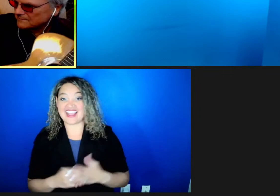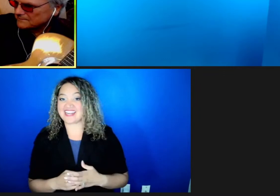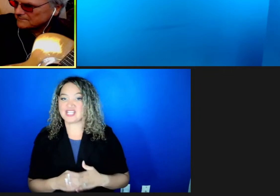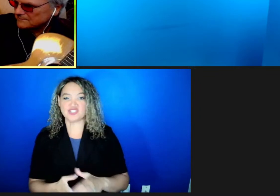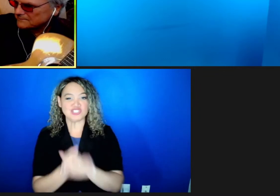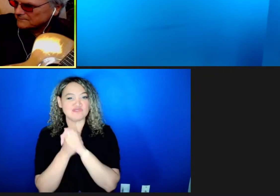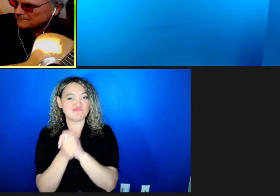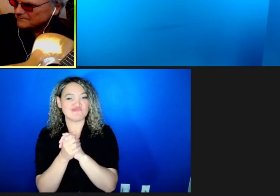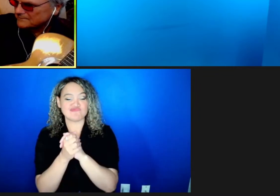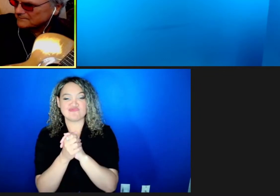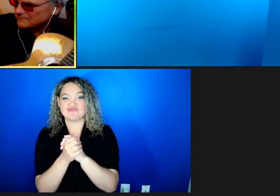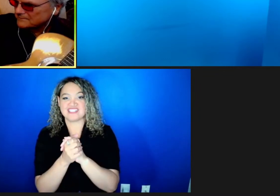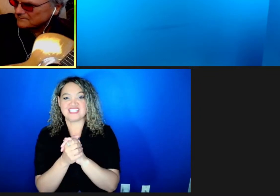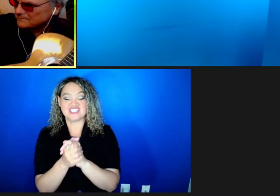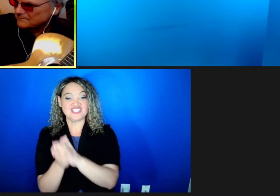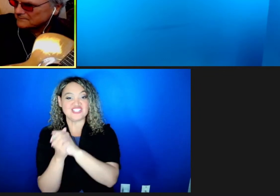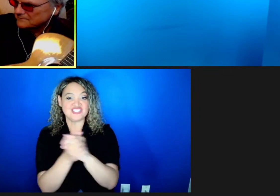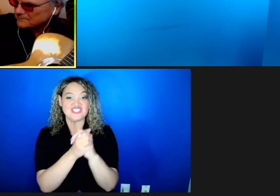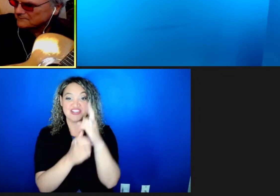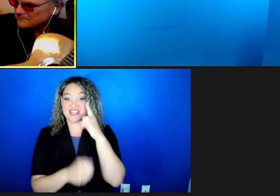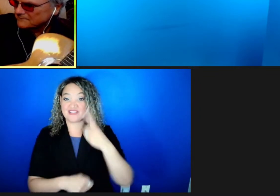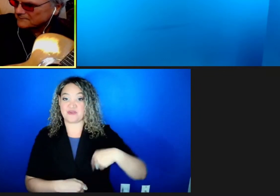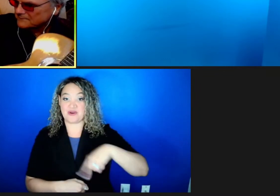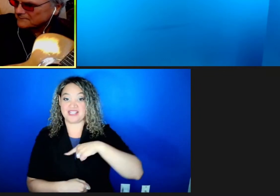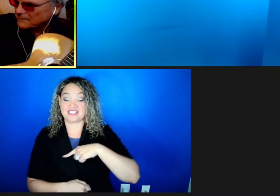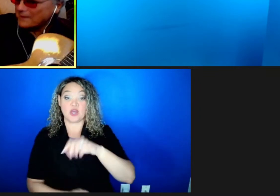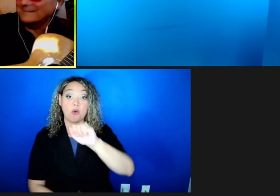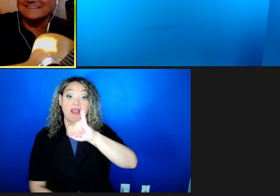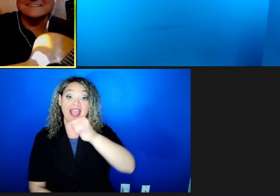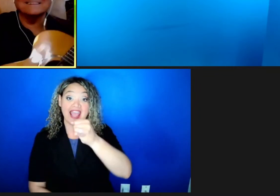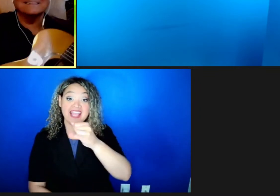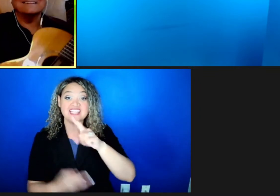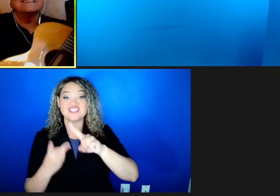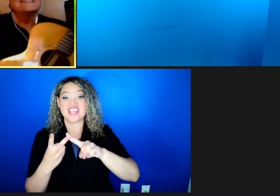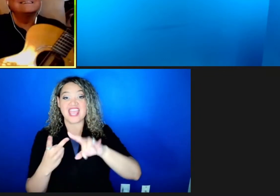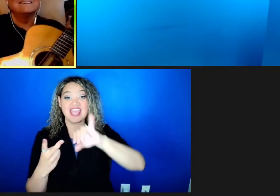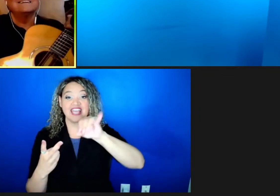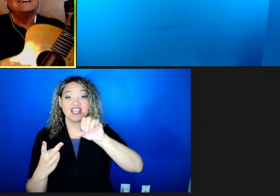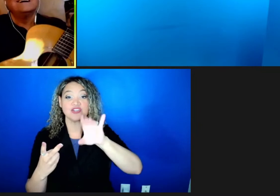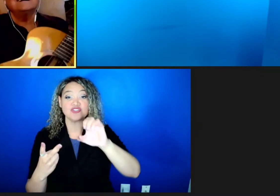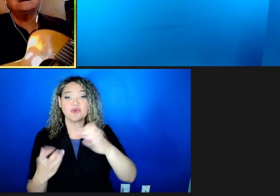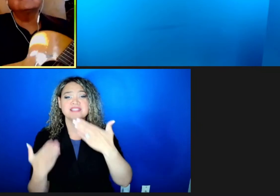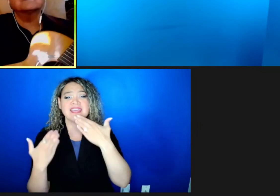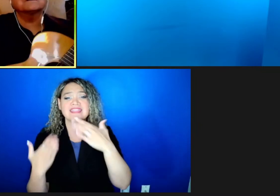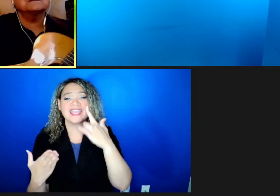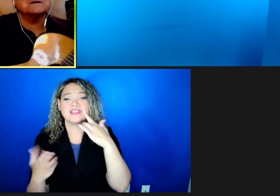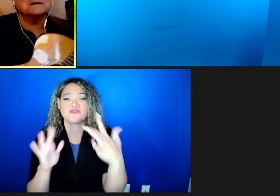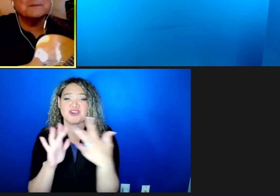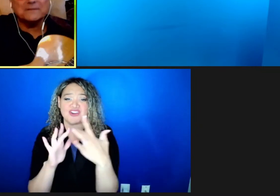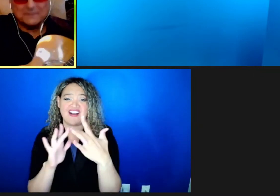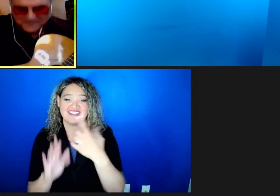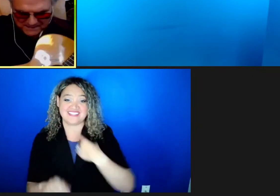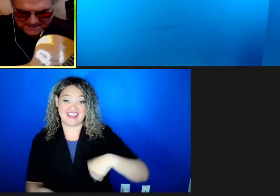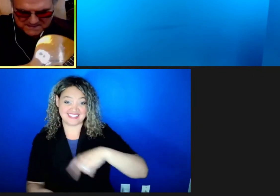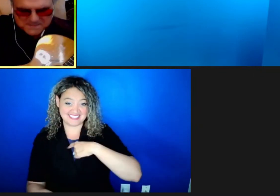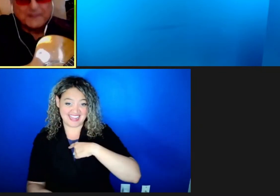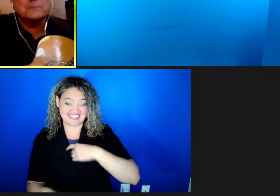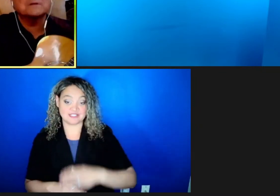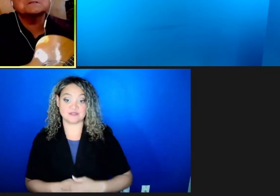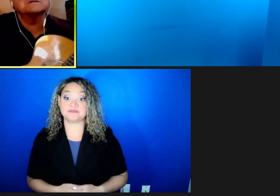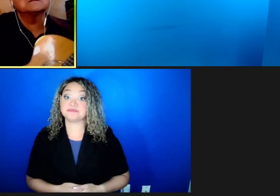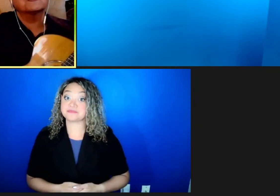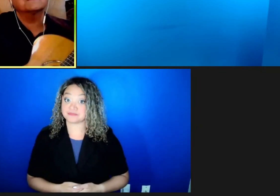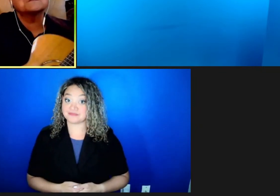us on. So AJ and Josie, thanks for communicating with us. Now, we're going to talk about, this is